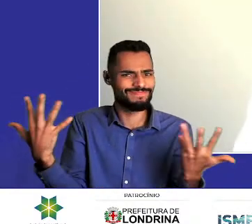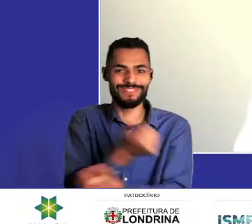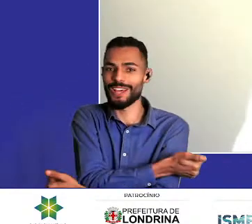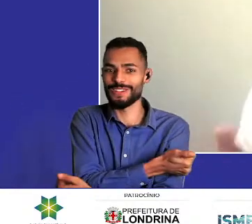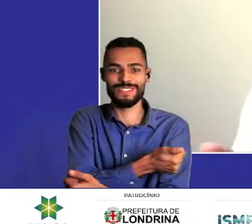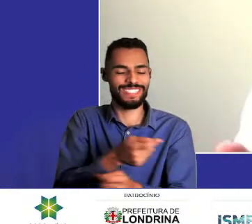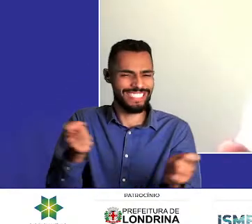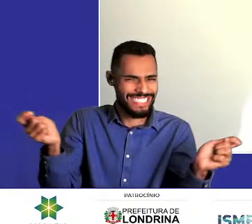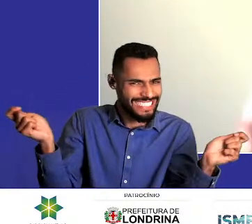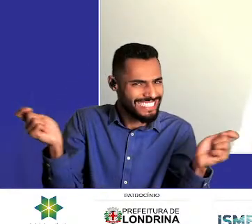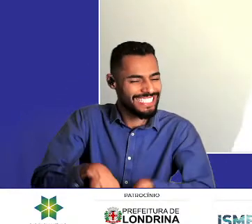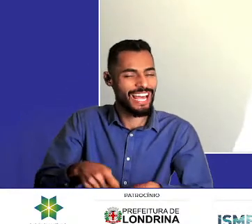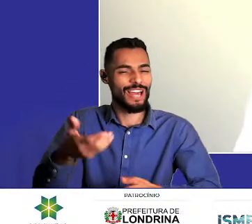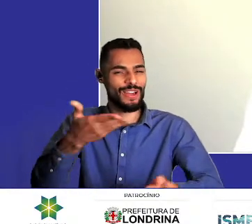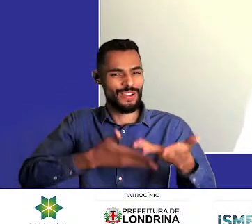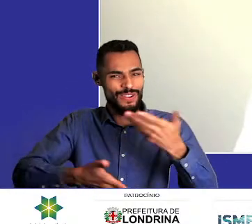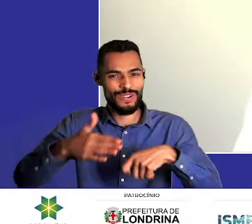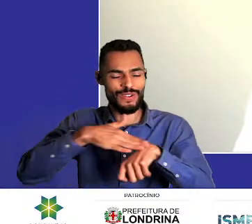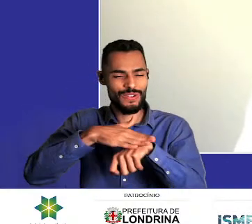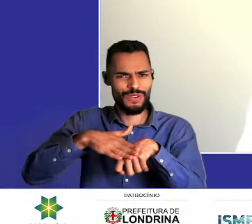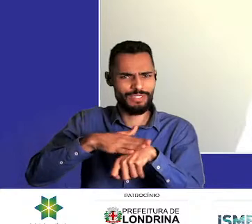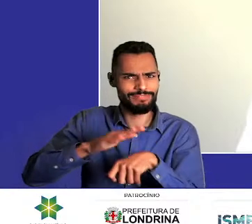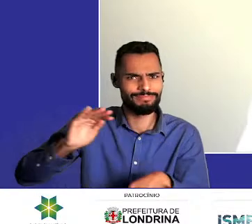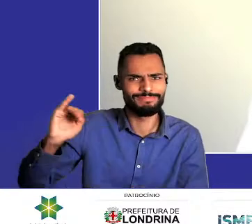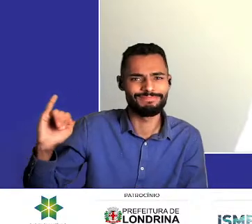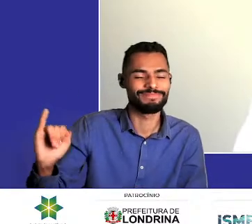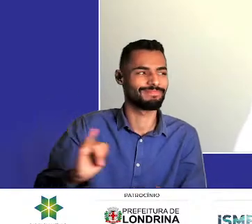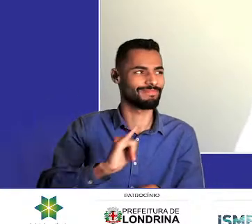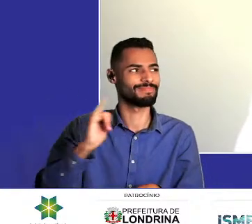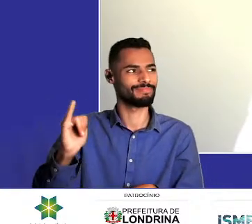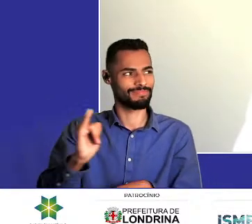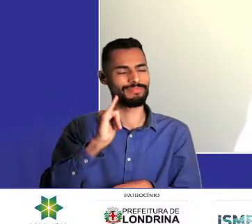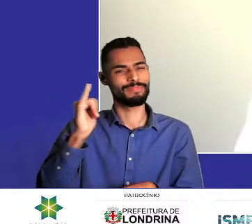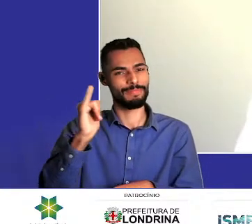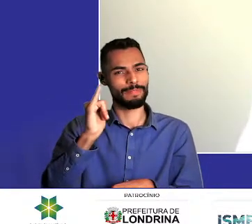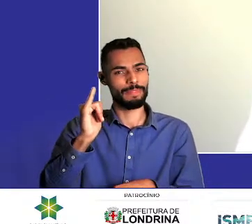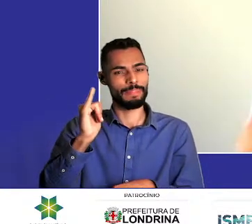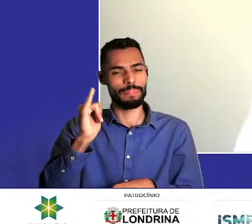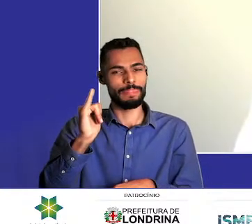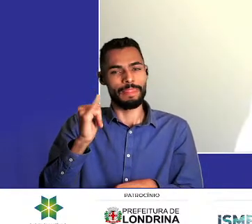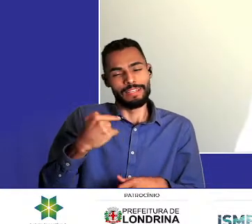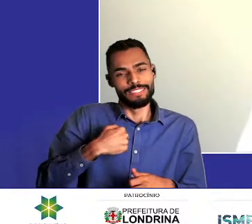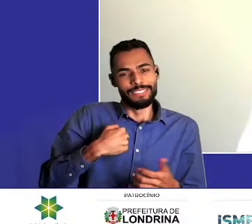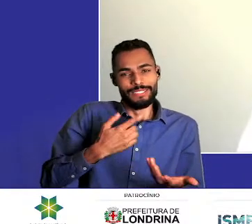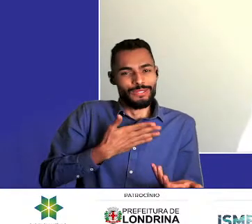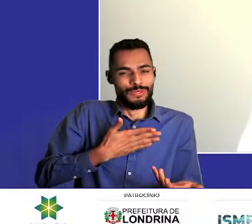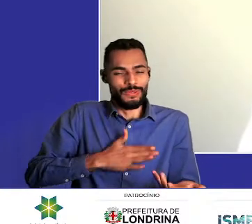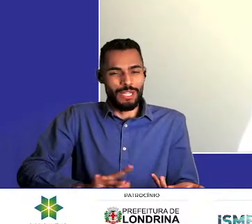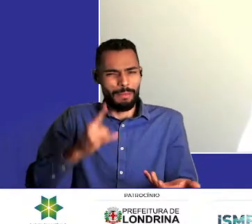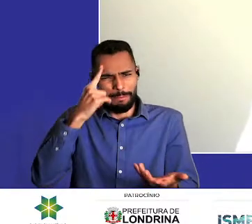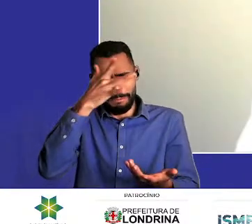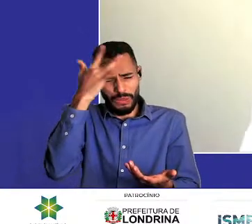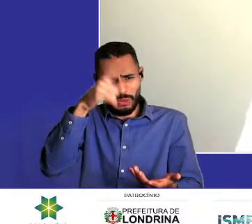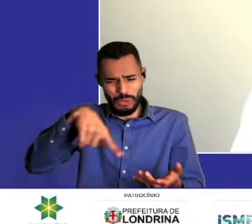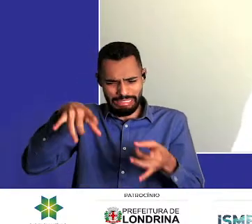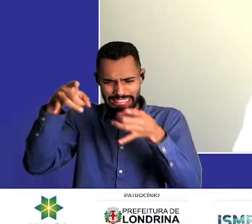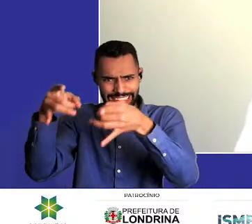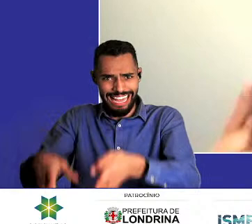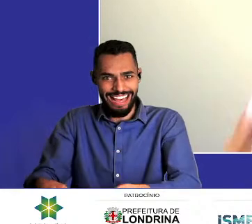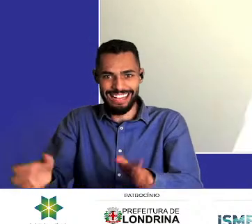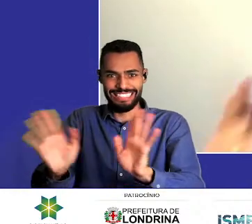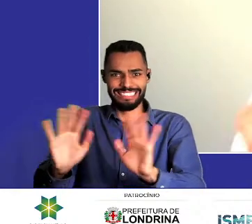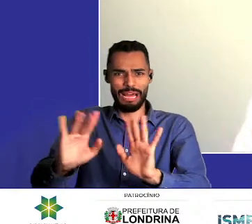all to give up on the thoughts and the hopes that you have, that you're bringing here today. Don't give